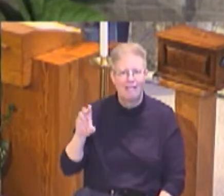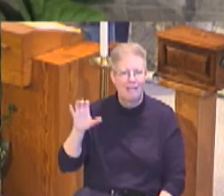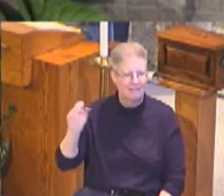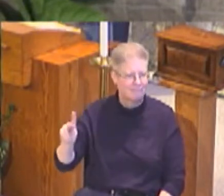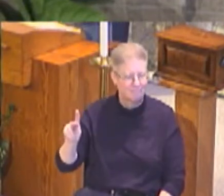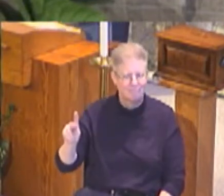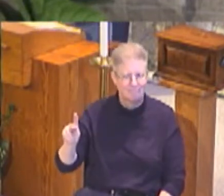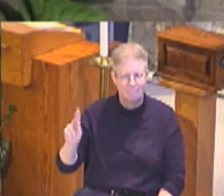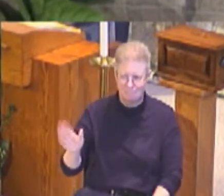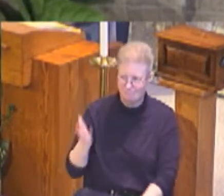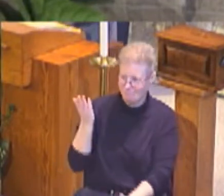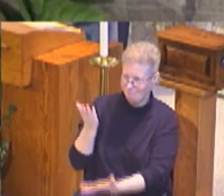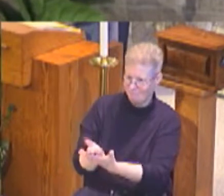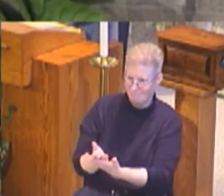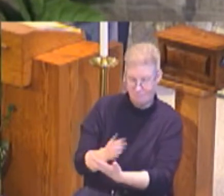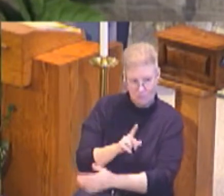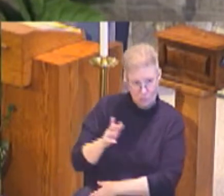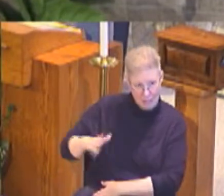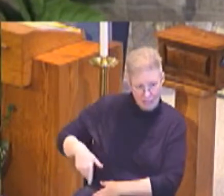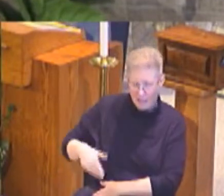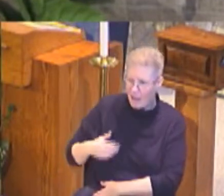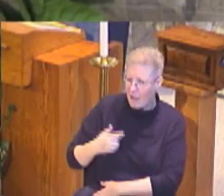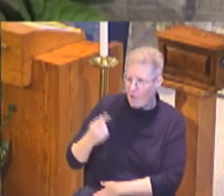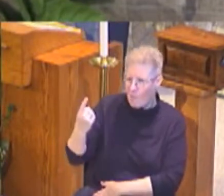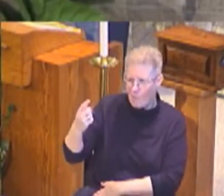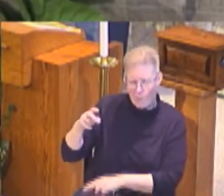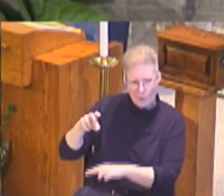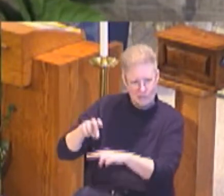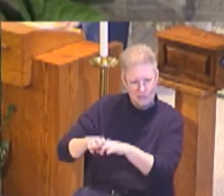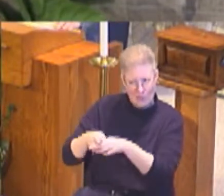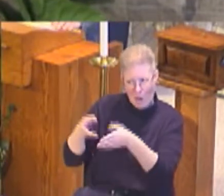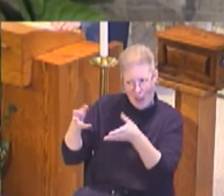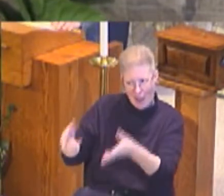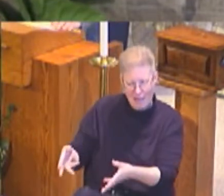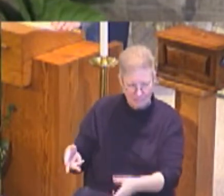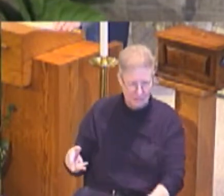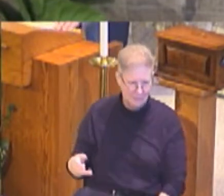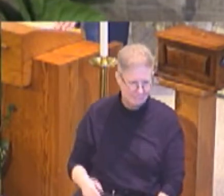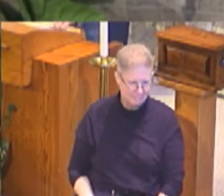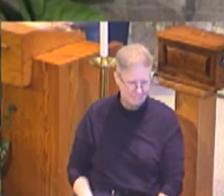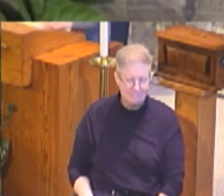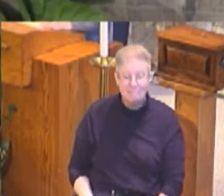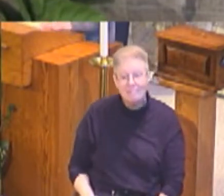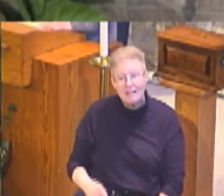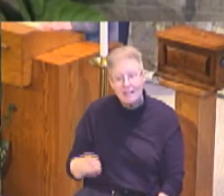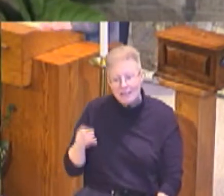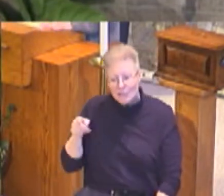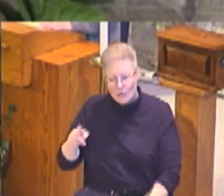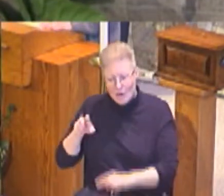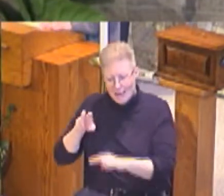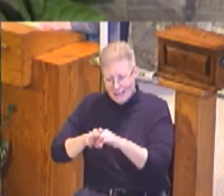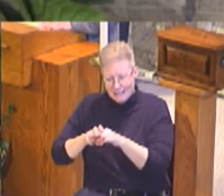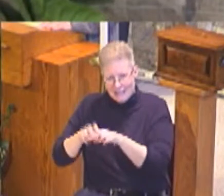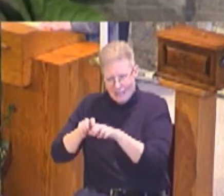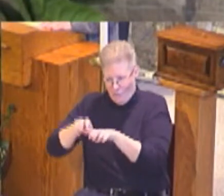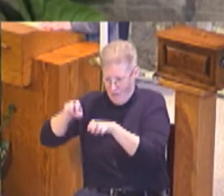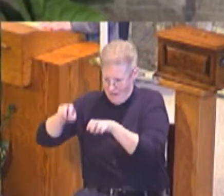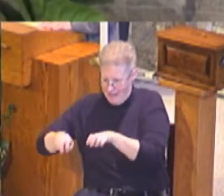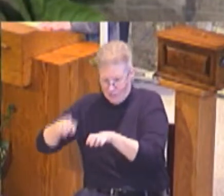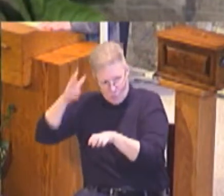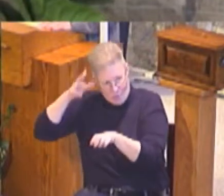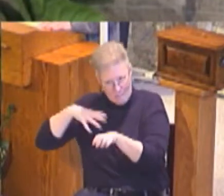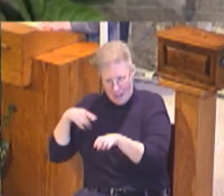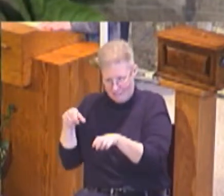there, since she was so late, there was only one chair left. It turned out that she was sitting right next to a man